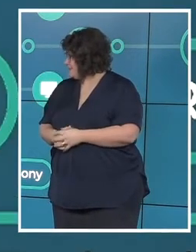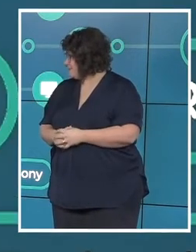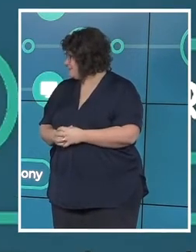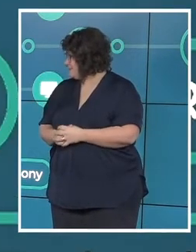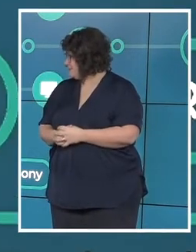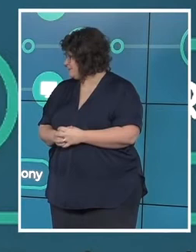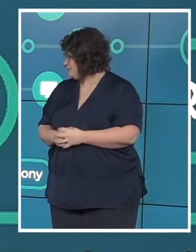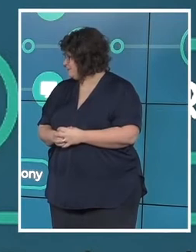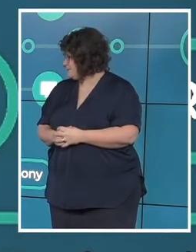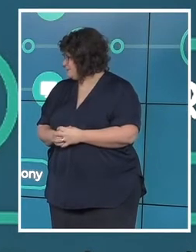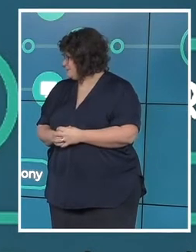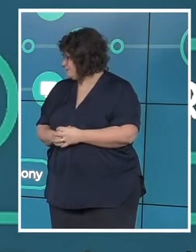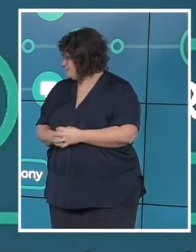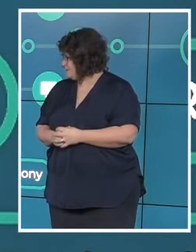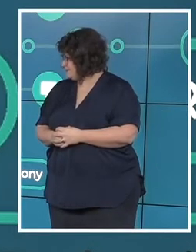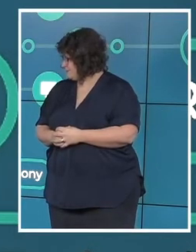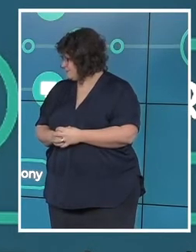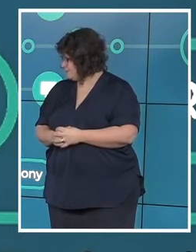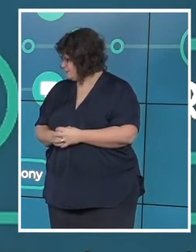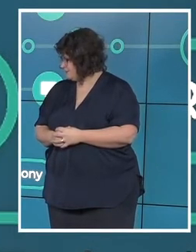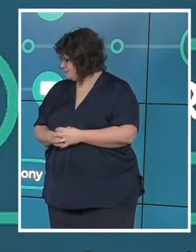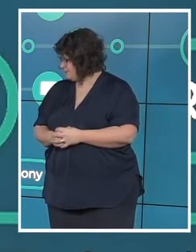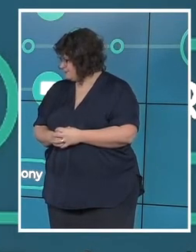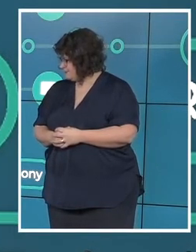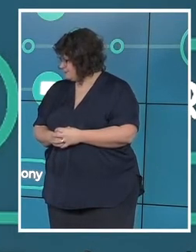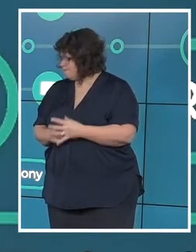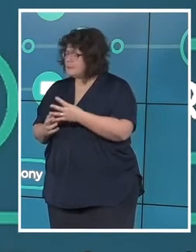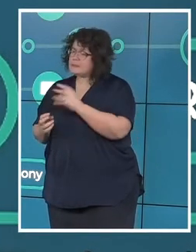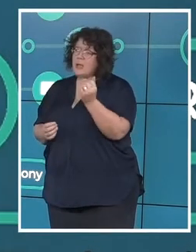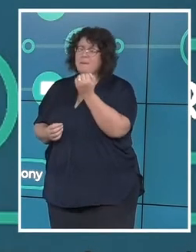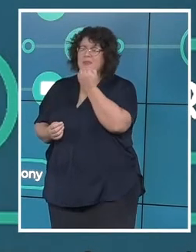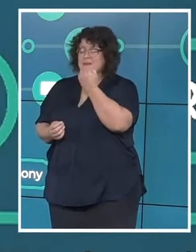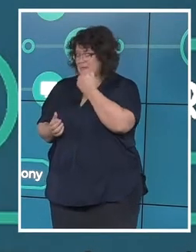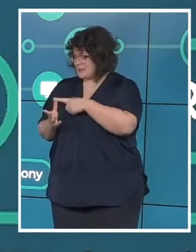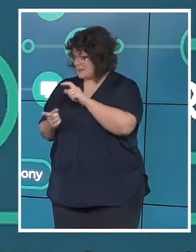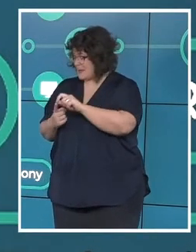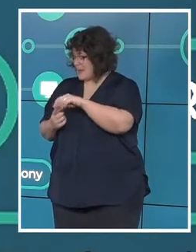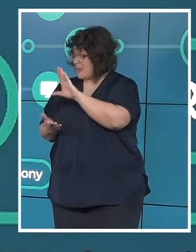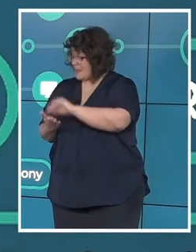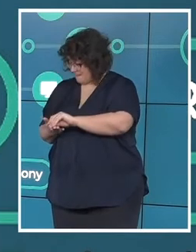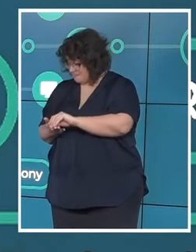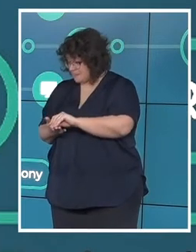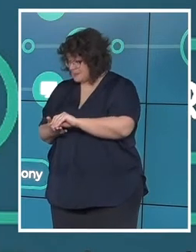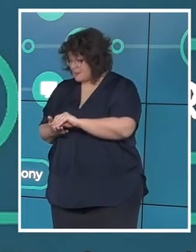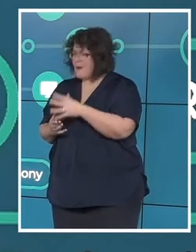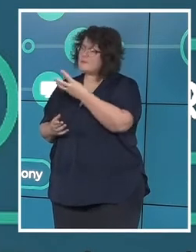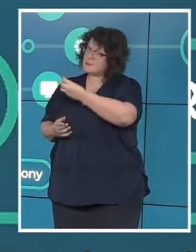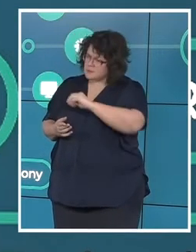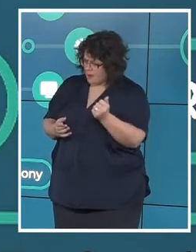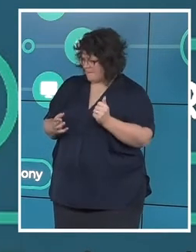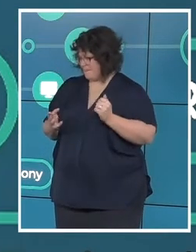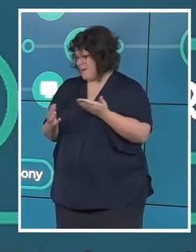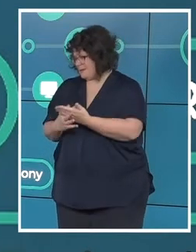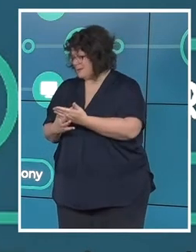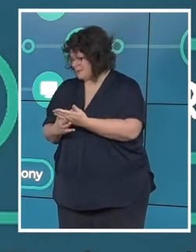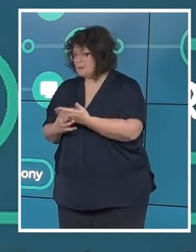So some of the dating apps out there have some accessibility features, others don't. And if they don't have